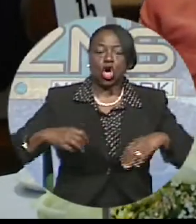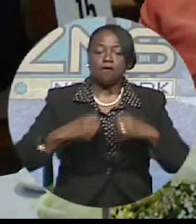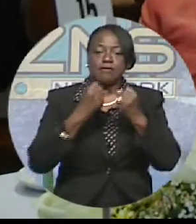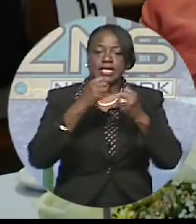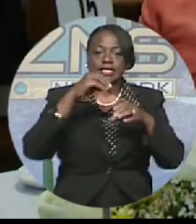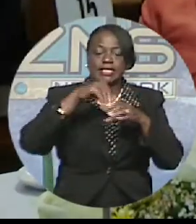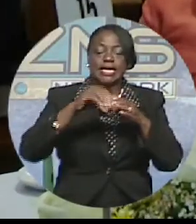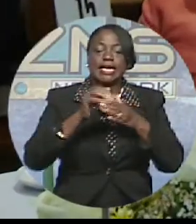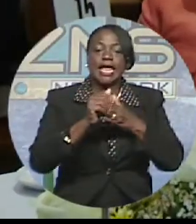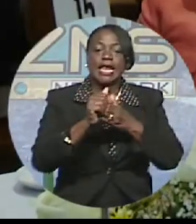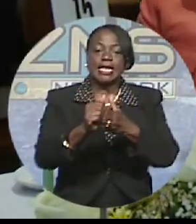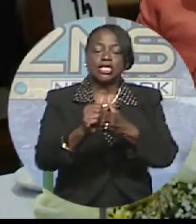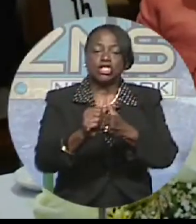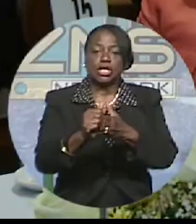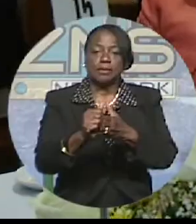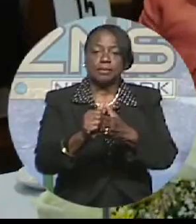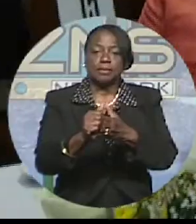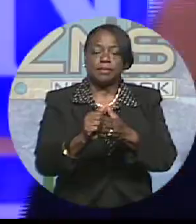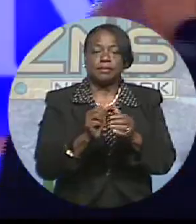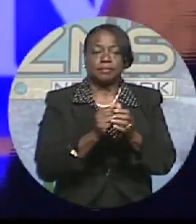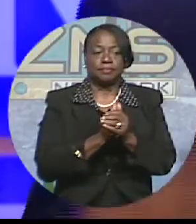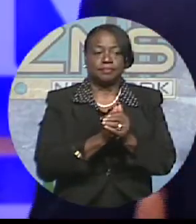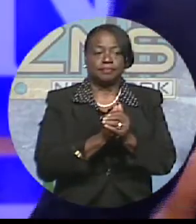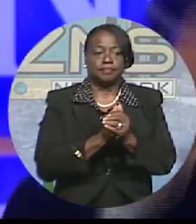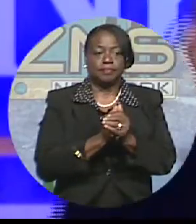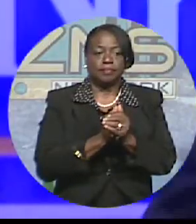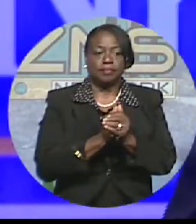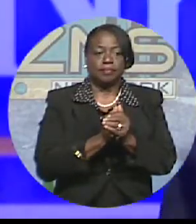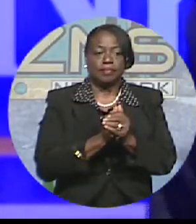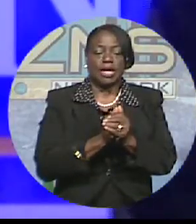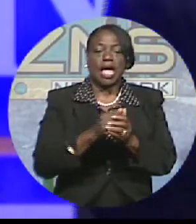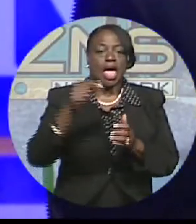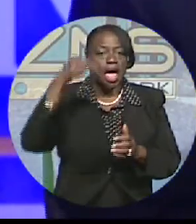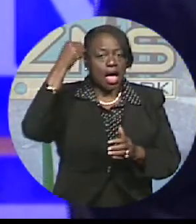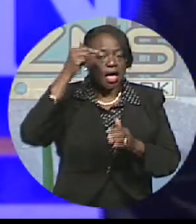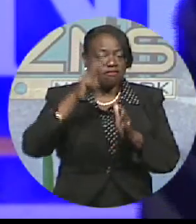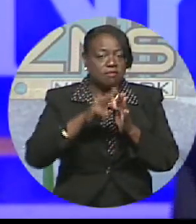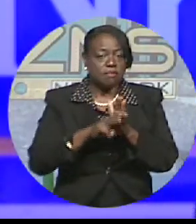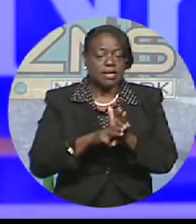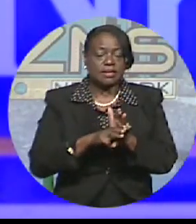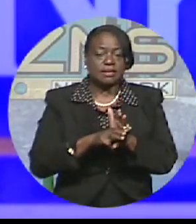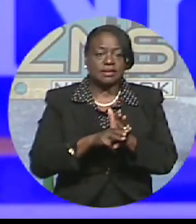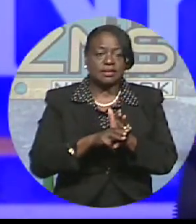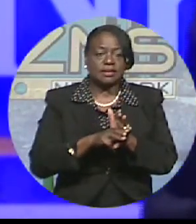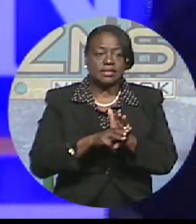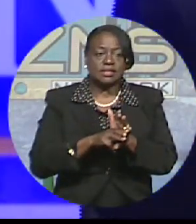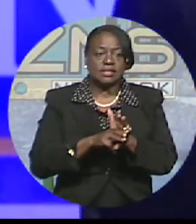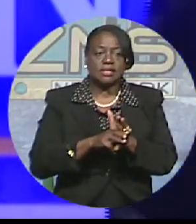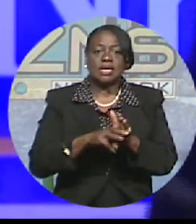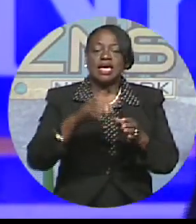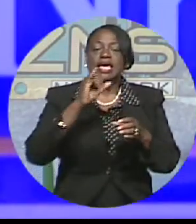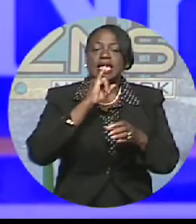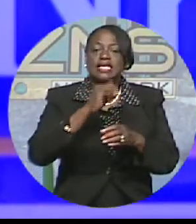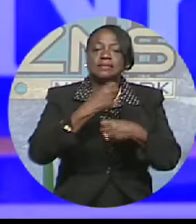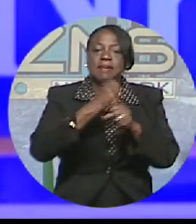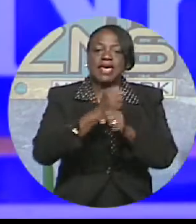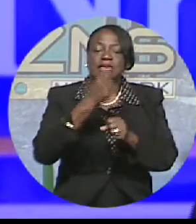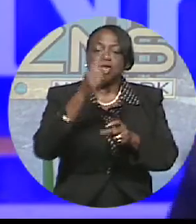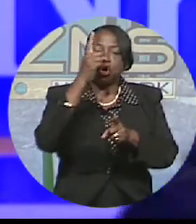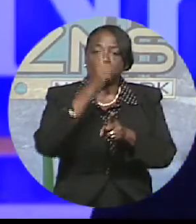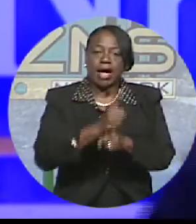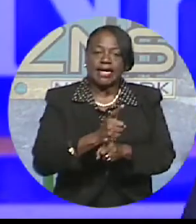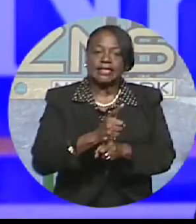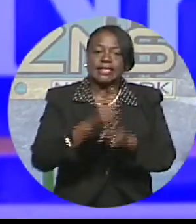are formed of how to advance the country. We need to know that government entails making the right decisions for